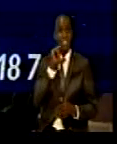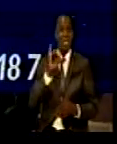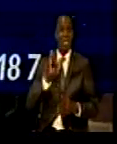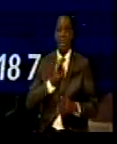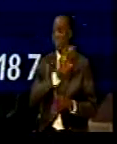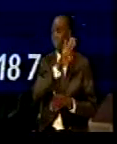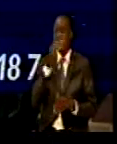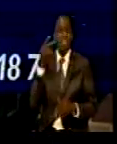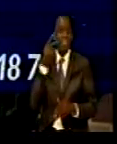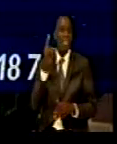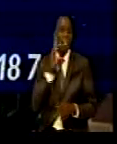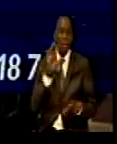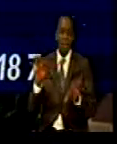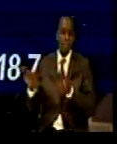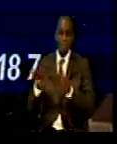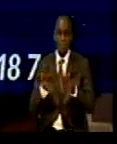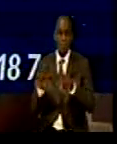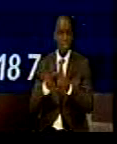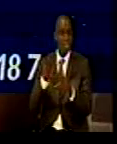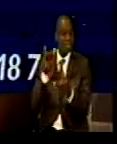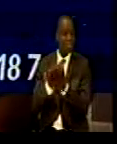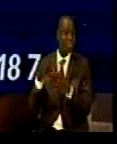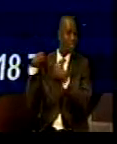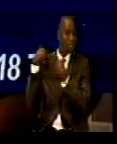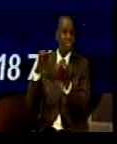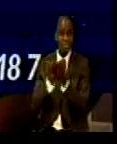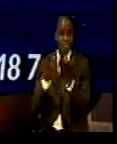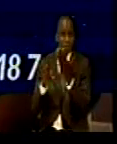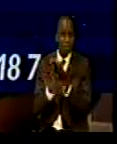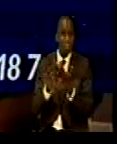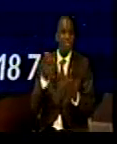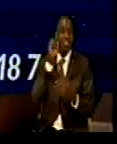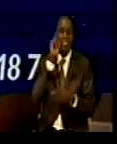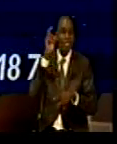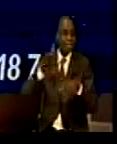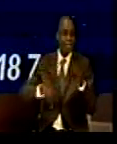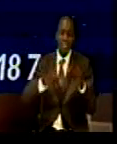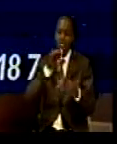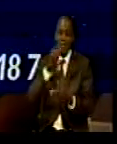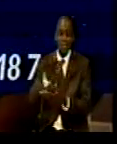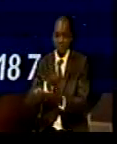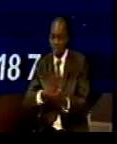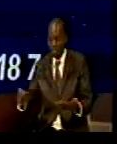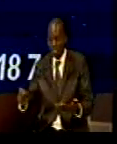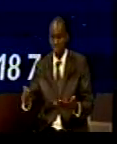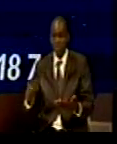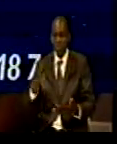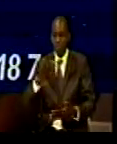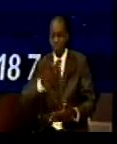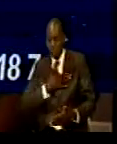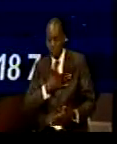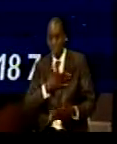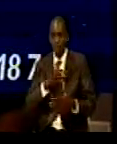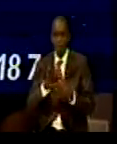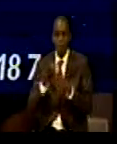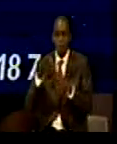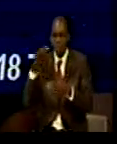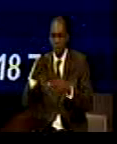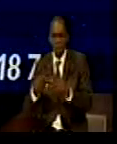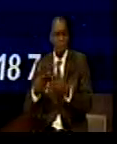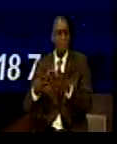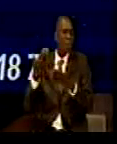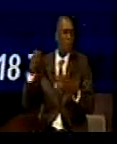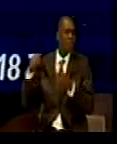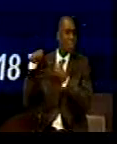has not happened. She has not even written my name is or mine or whatever, none. It has not happened, but it happened